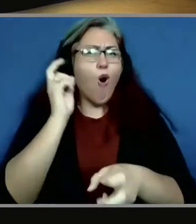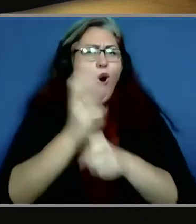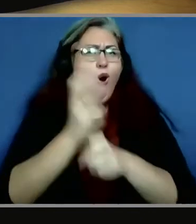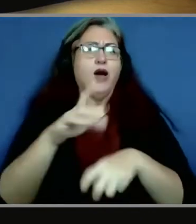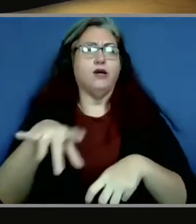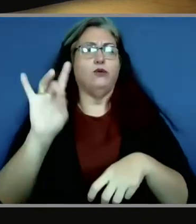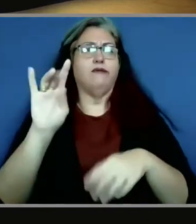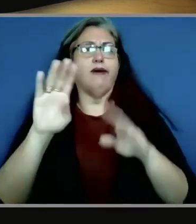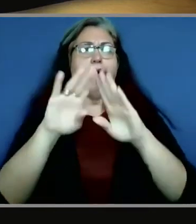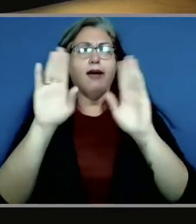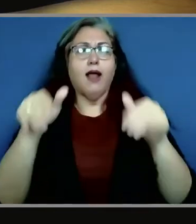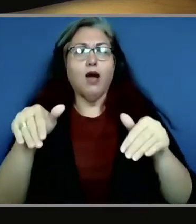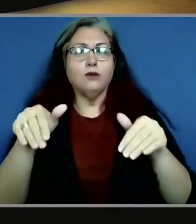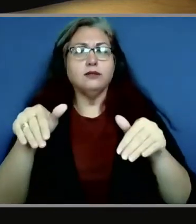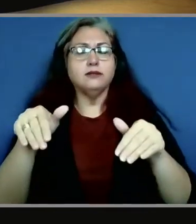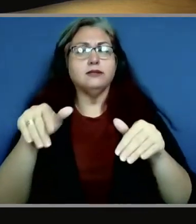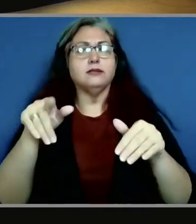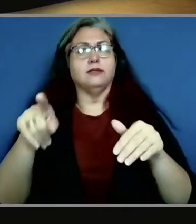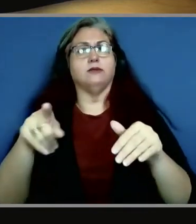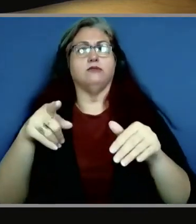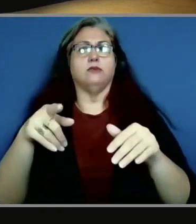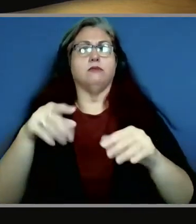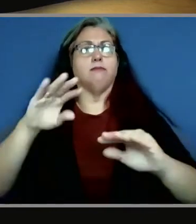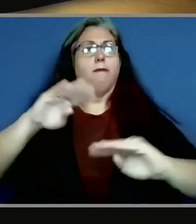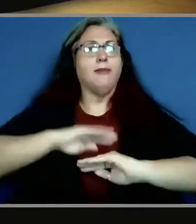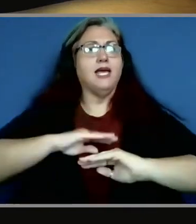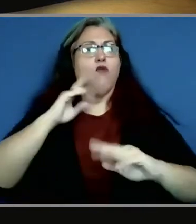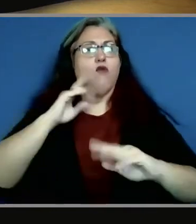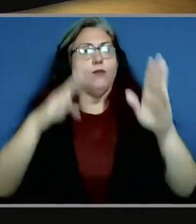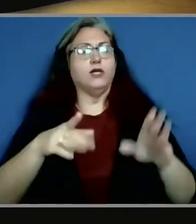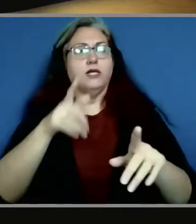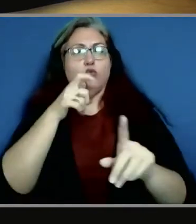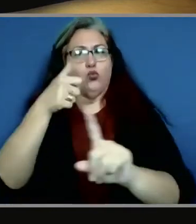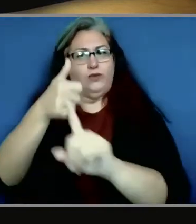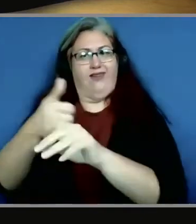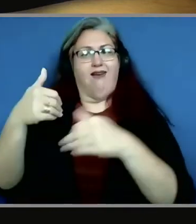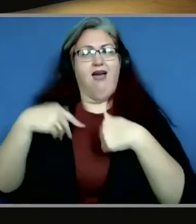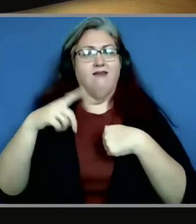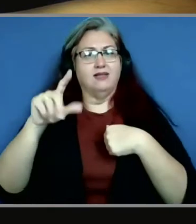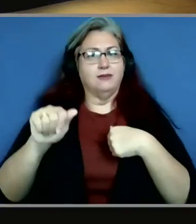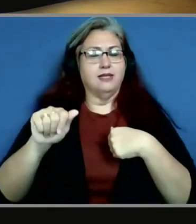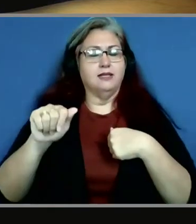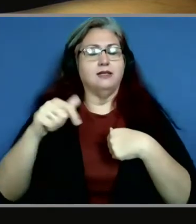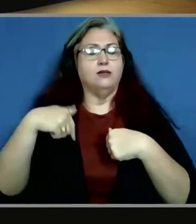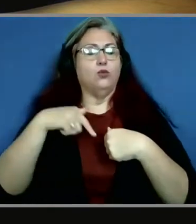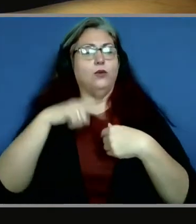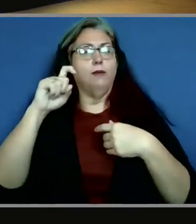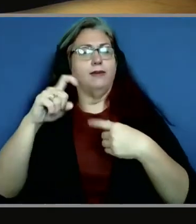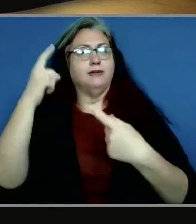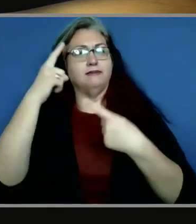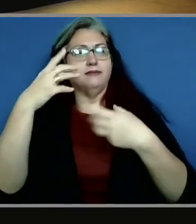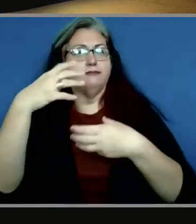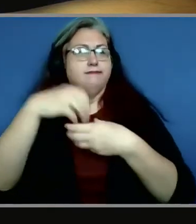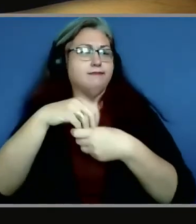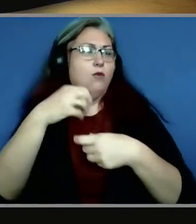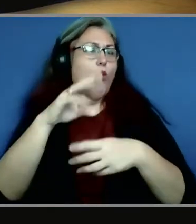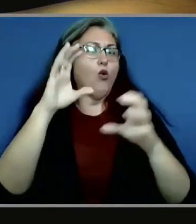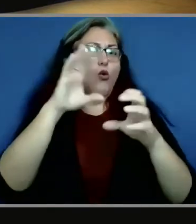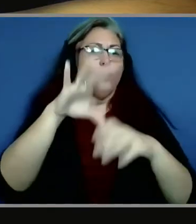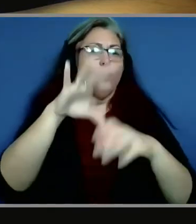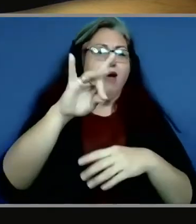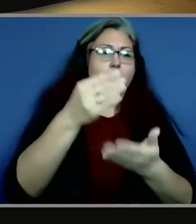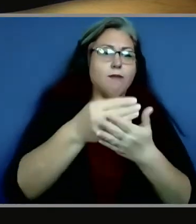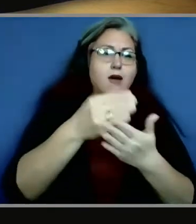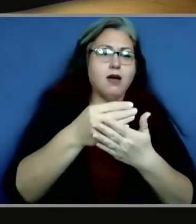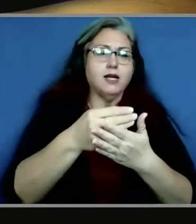housing that is adequate for someone who is disabled. We need to put out some funds or grants to